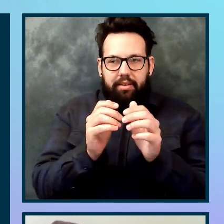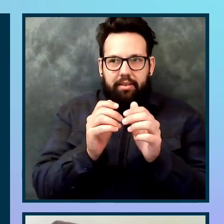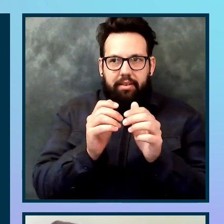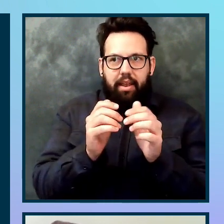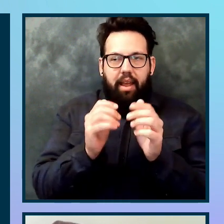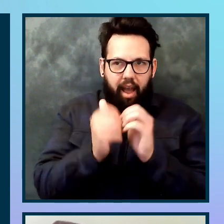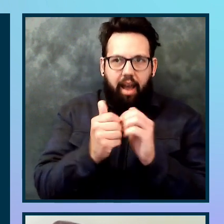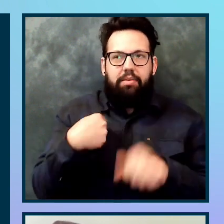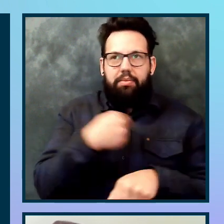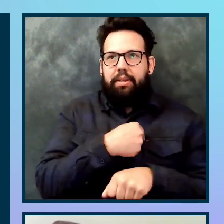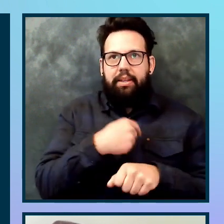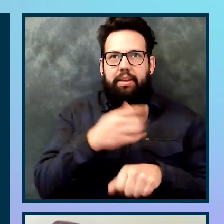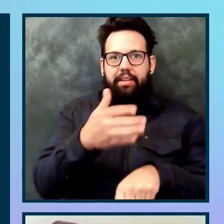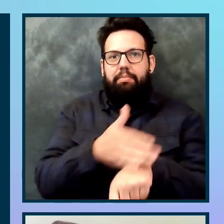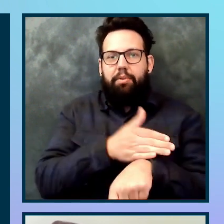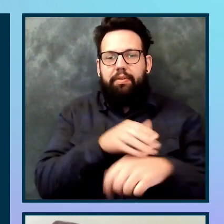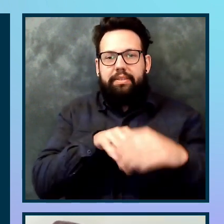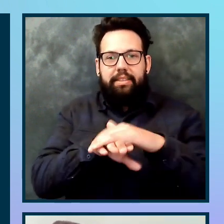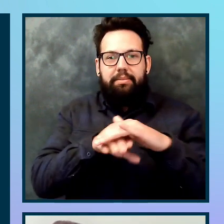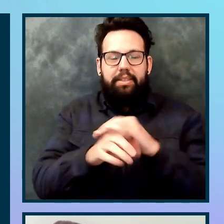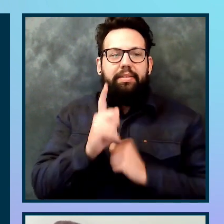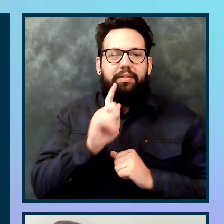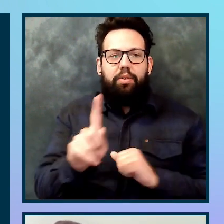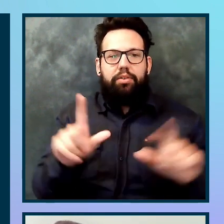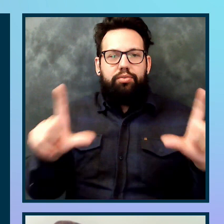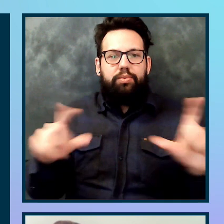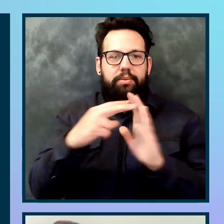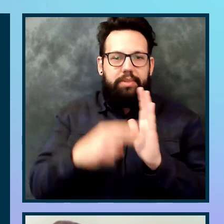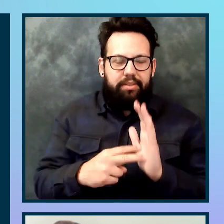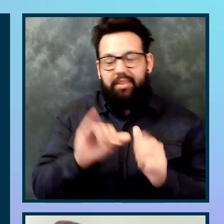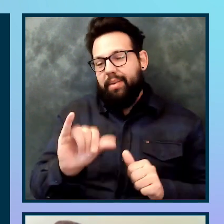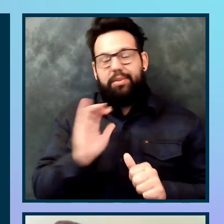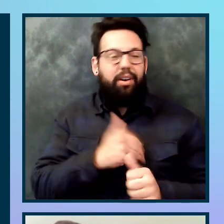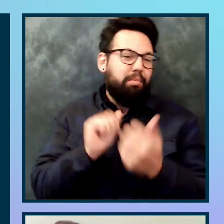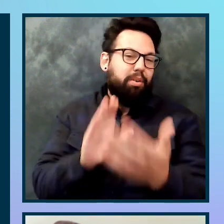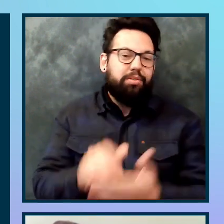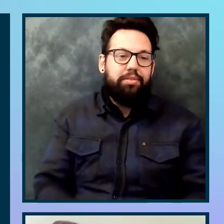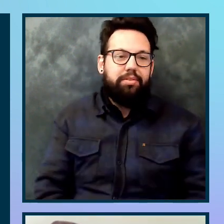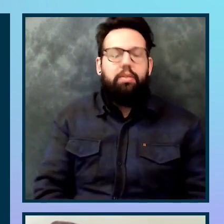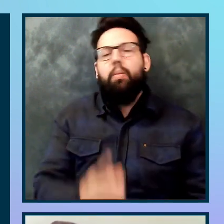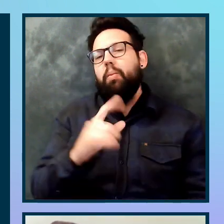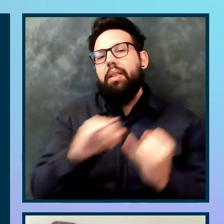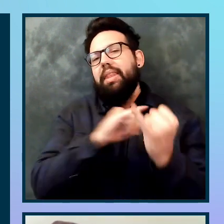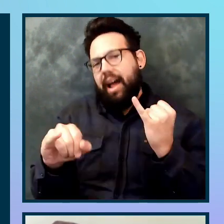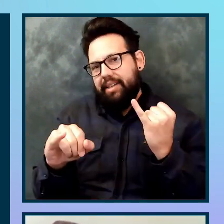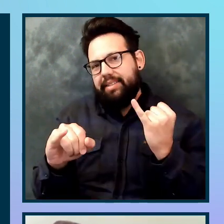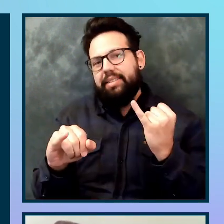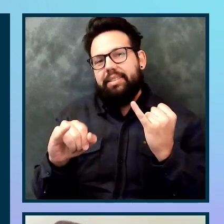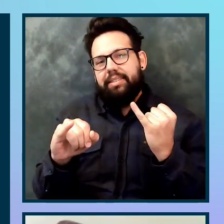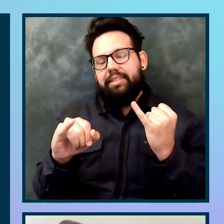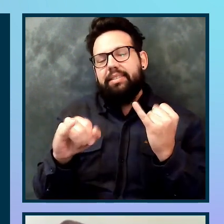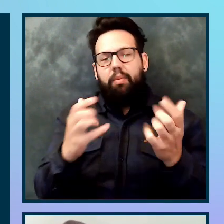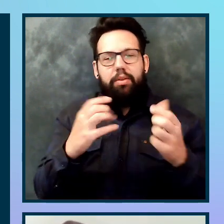screen readers. And that's the general approach that we took. So again, there's one last thing that I will say before we take any